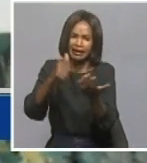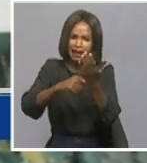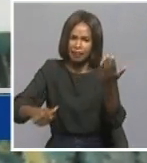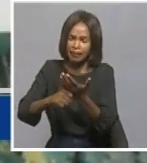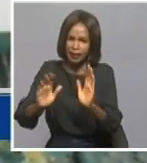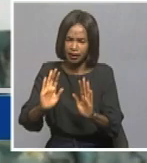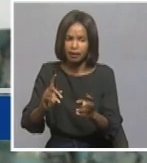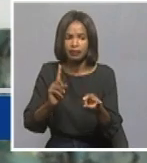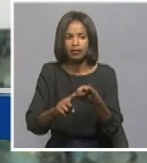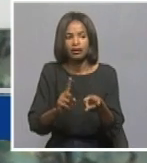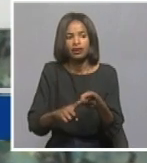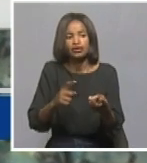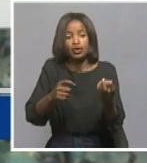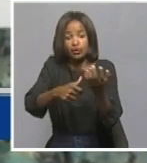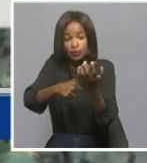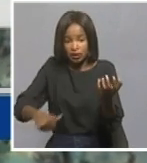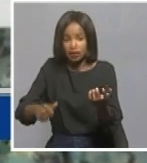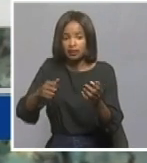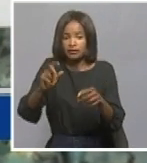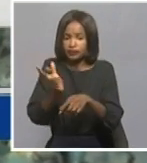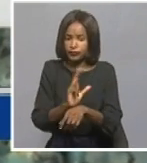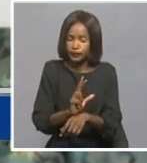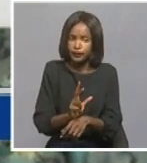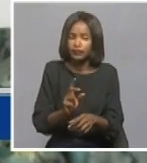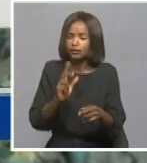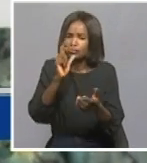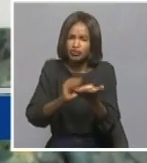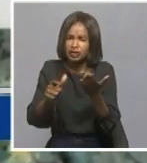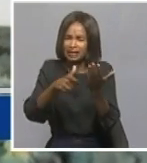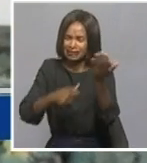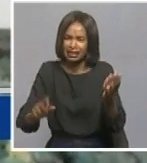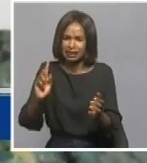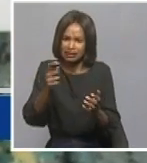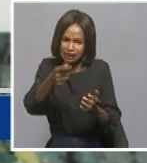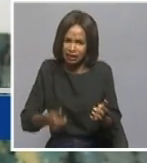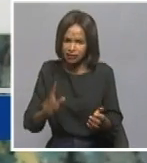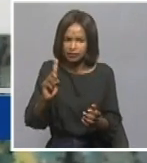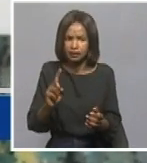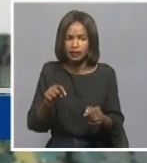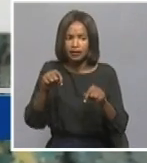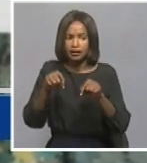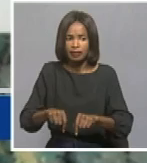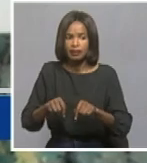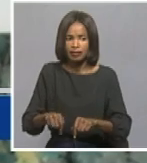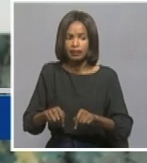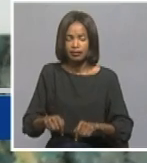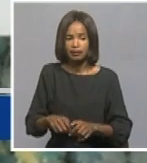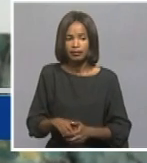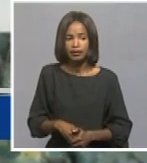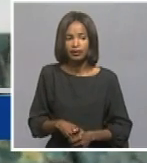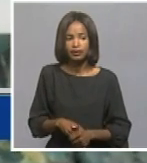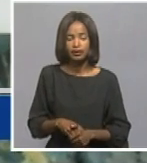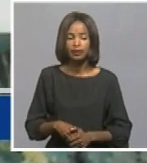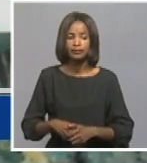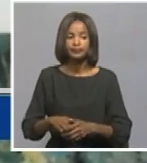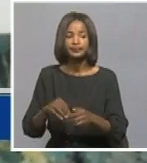tax relief, but also in terms of also interventions, because doing business in Namibia is quite a cost exercise.